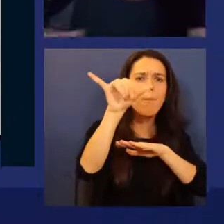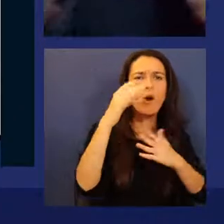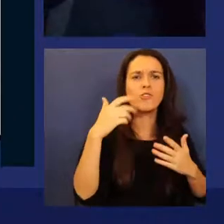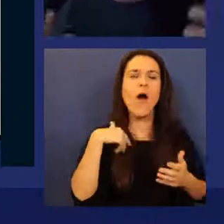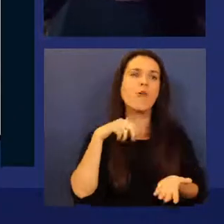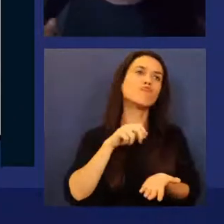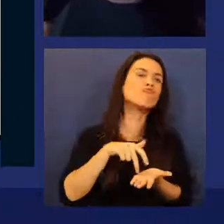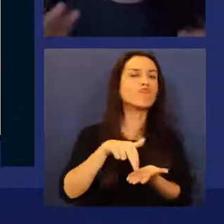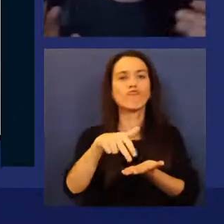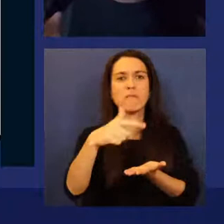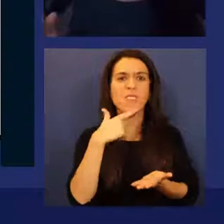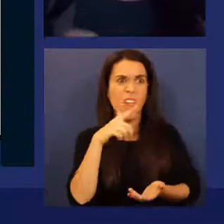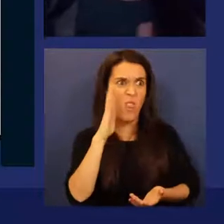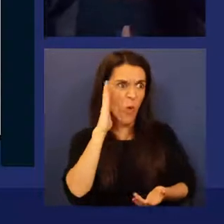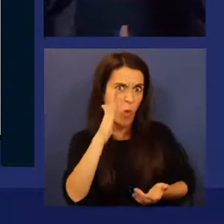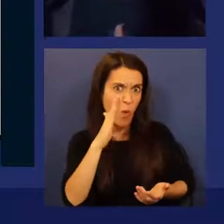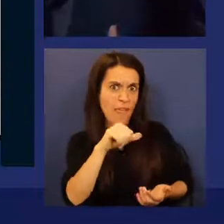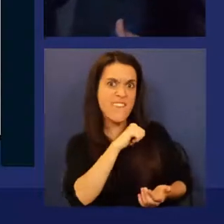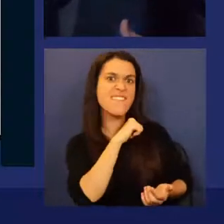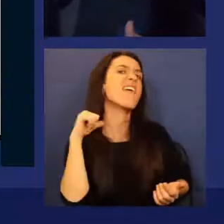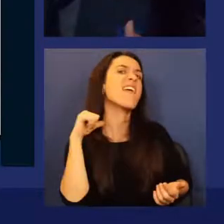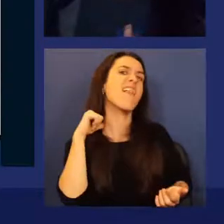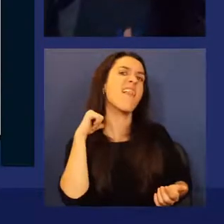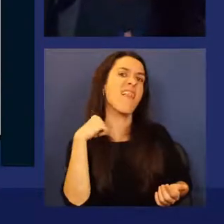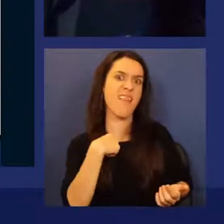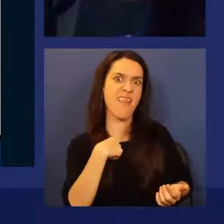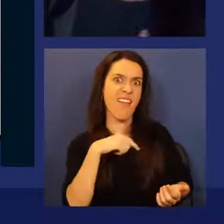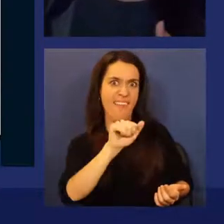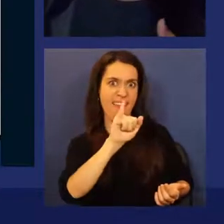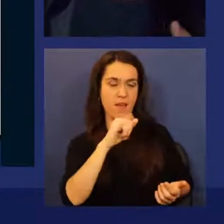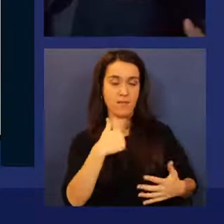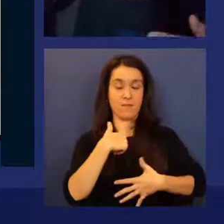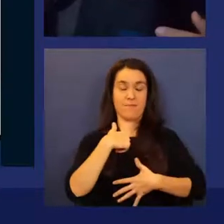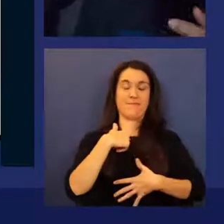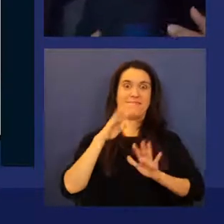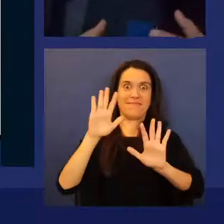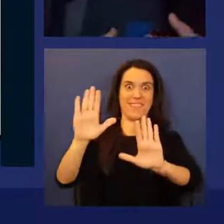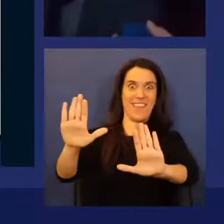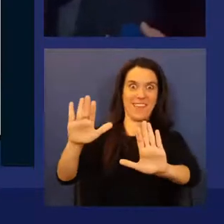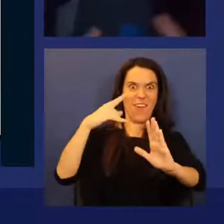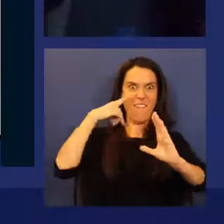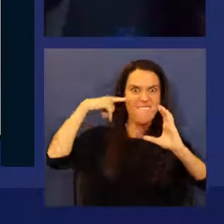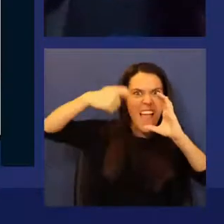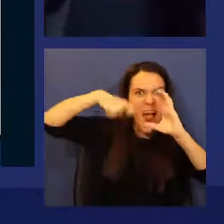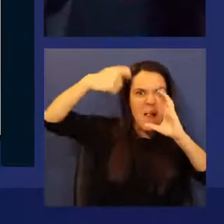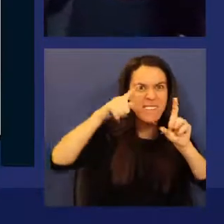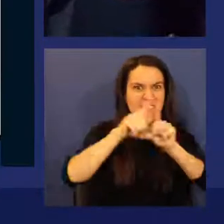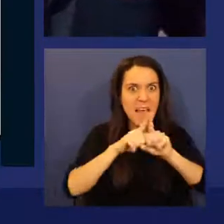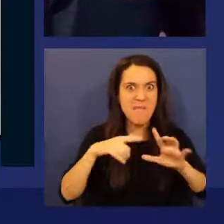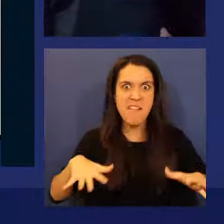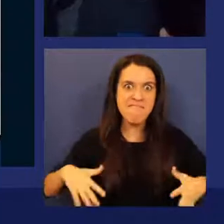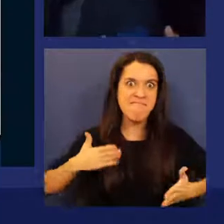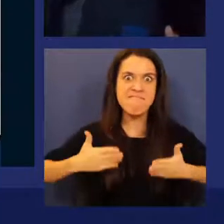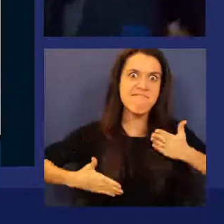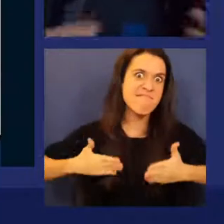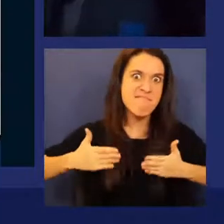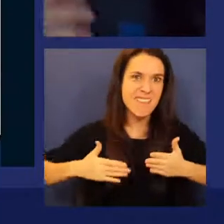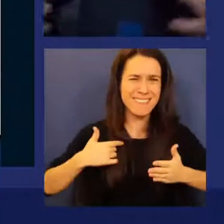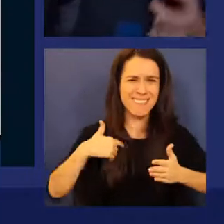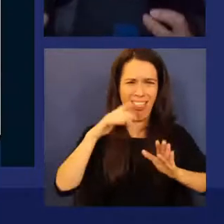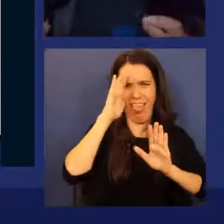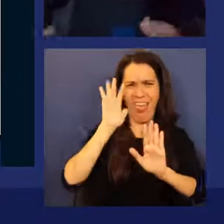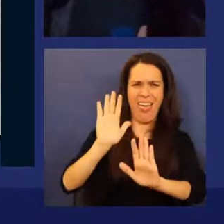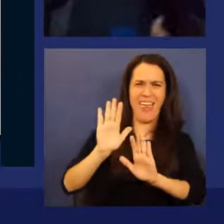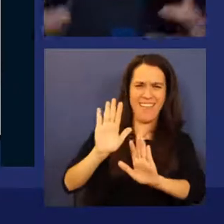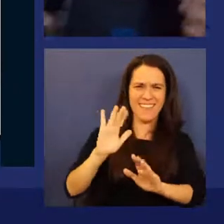that's Skynet, right? And I'm like, well, no, not if we do things a little bit differently. And I